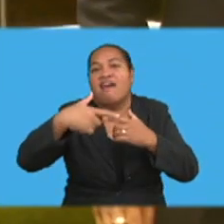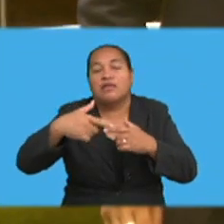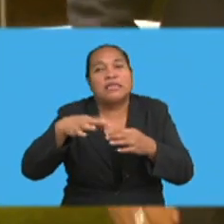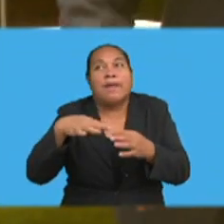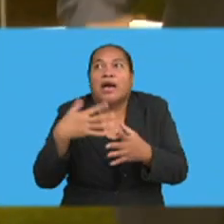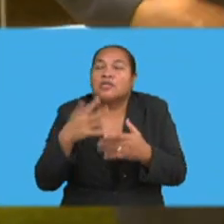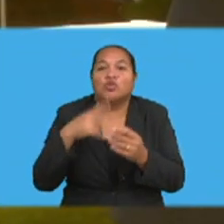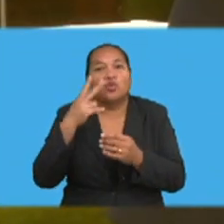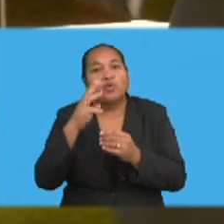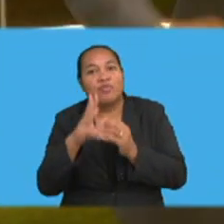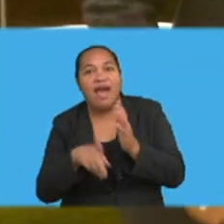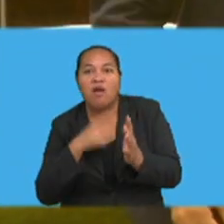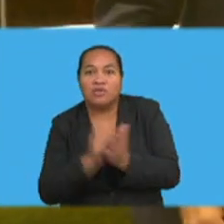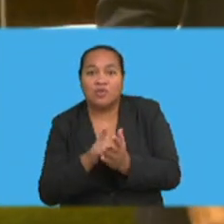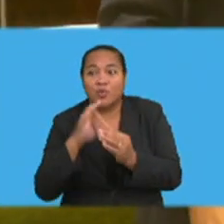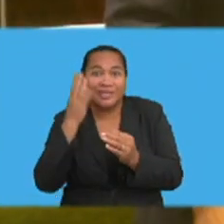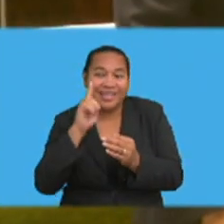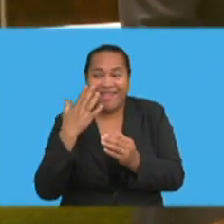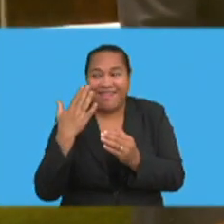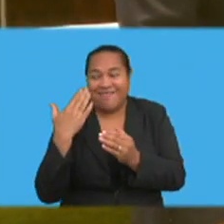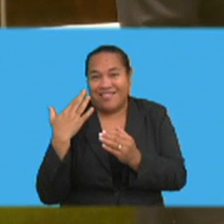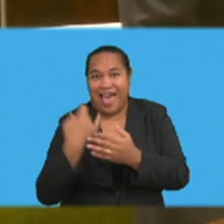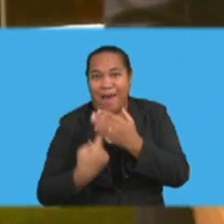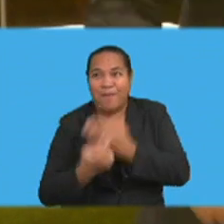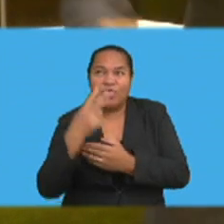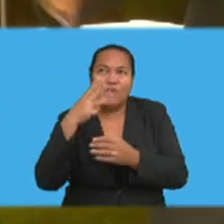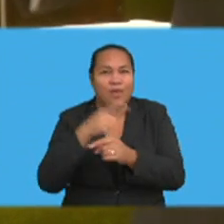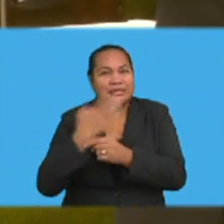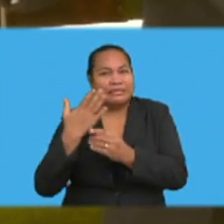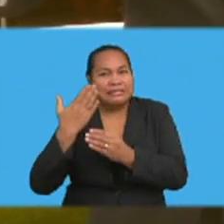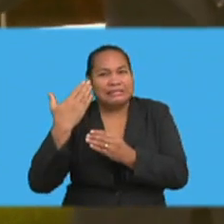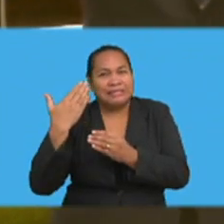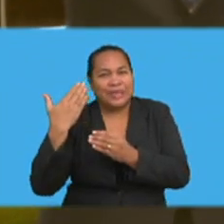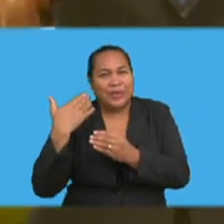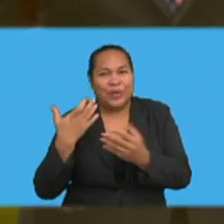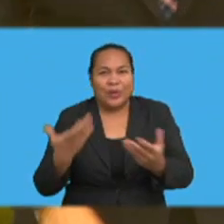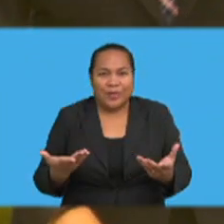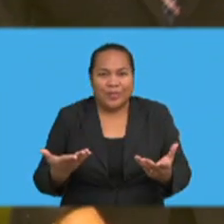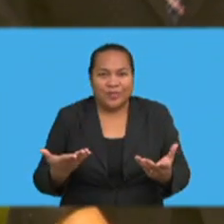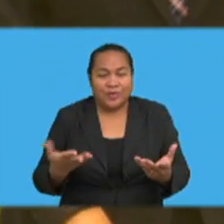2 to 3 hours. And as we've seen recently, it happened about 3 weeks ago when we in fact had the